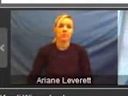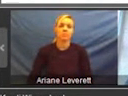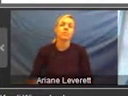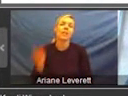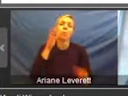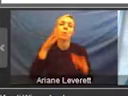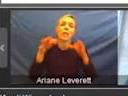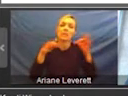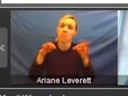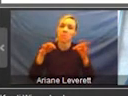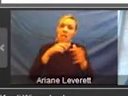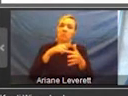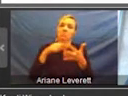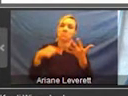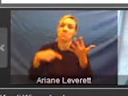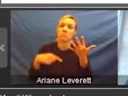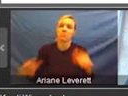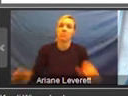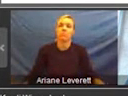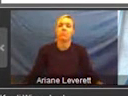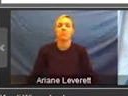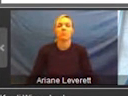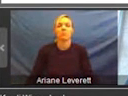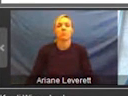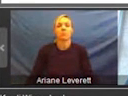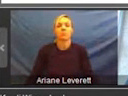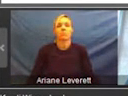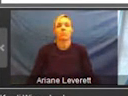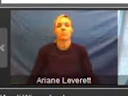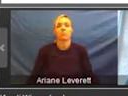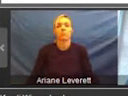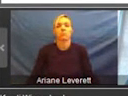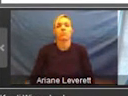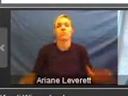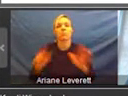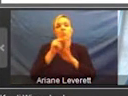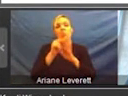Okay, so on policy level, actually look at the other.